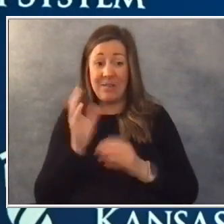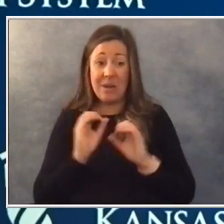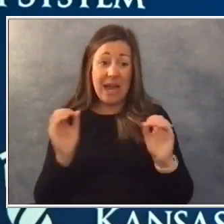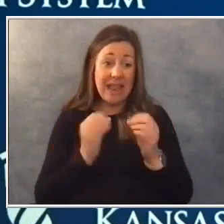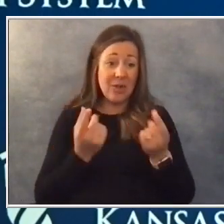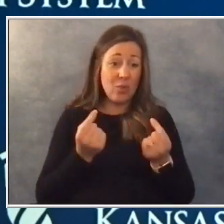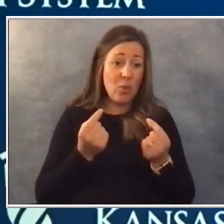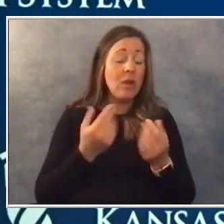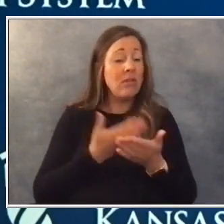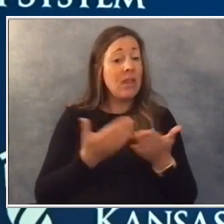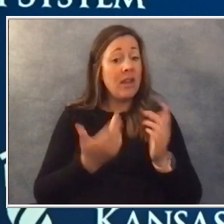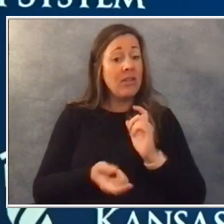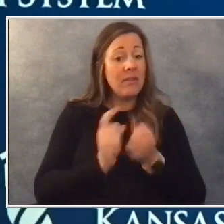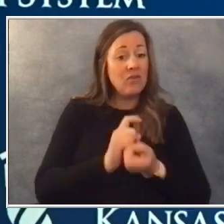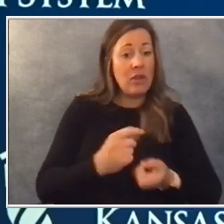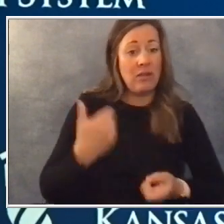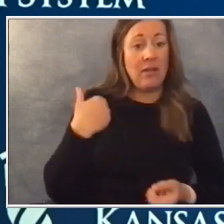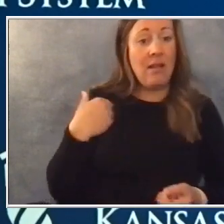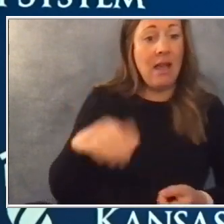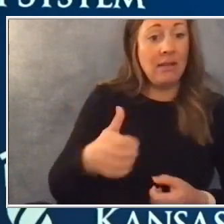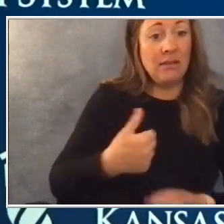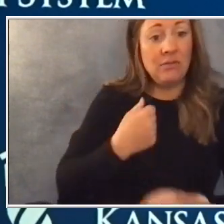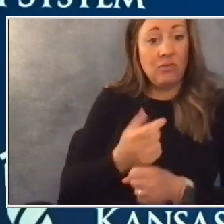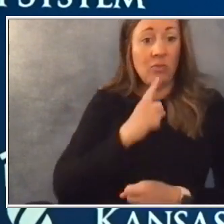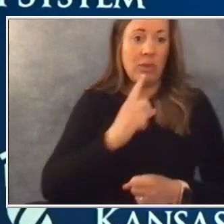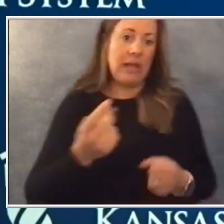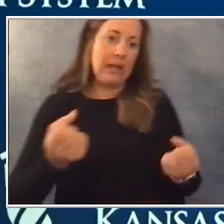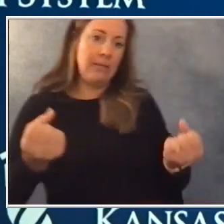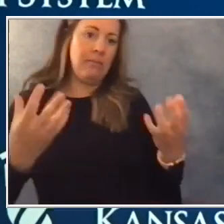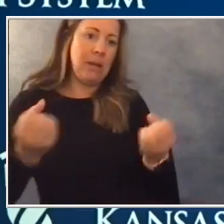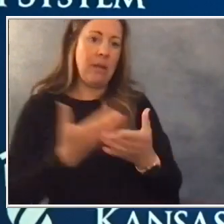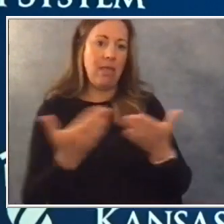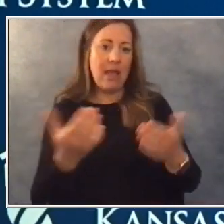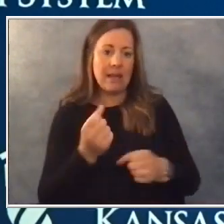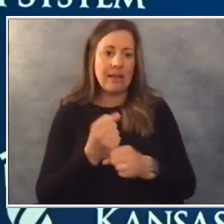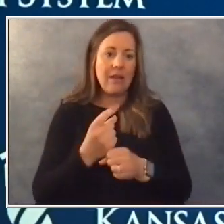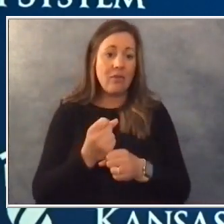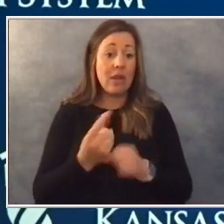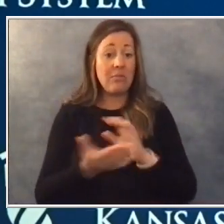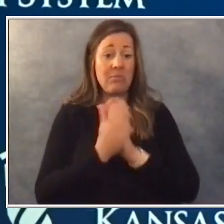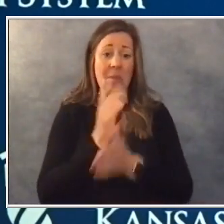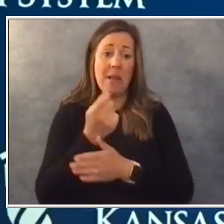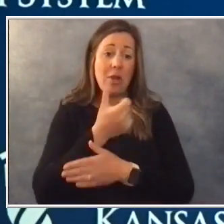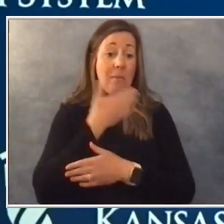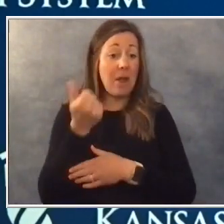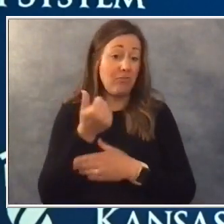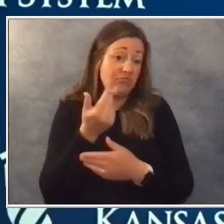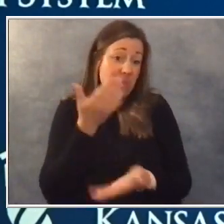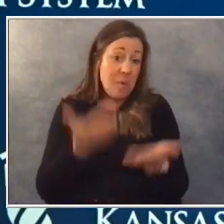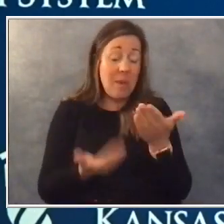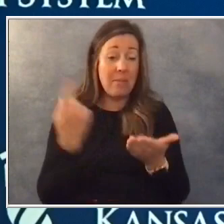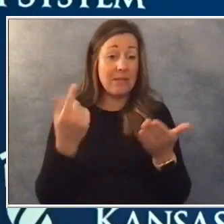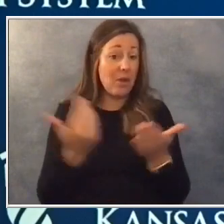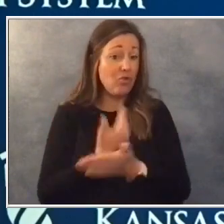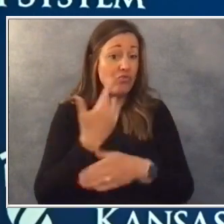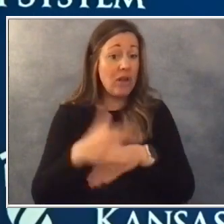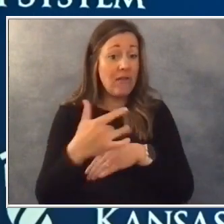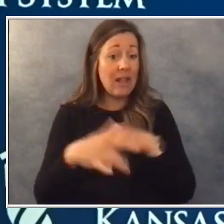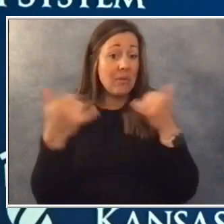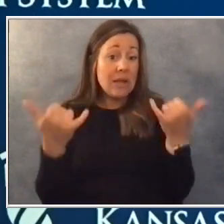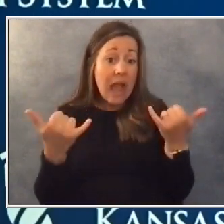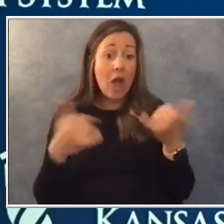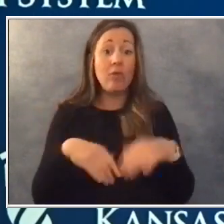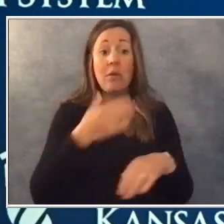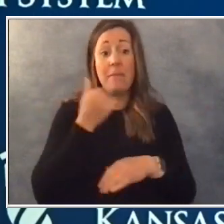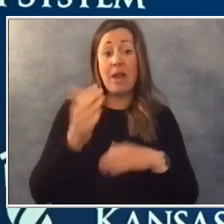have changed in the last decade, and there are a lot of things that each year it gets a little better. So there might be something available now that wasn't available in the past